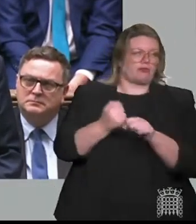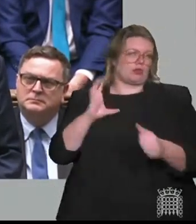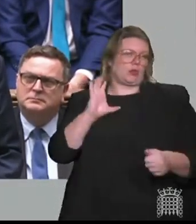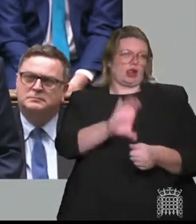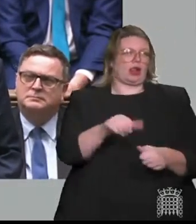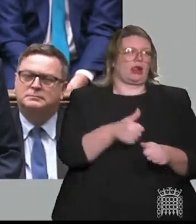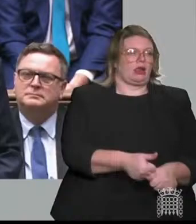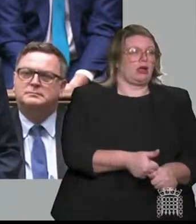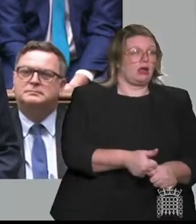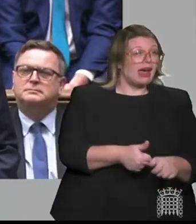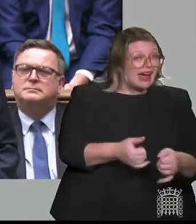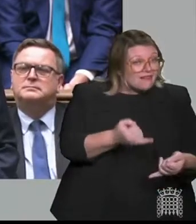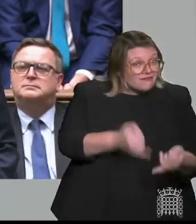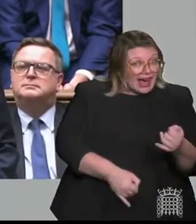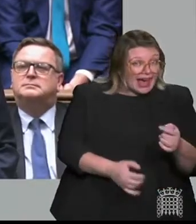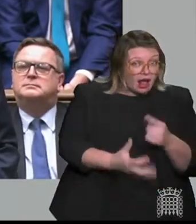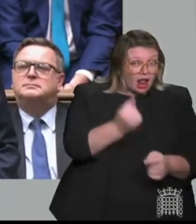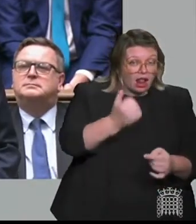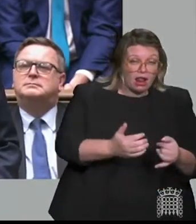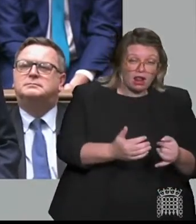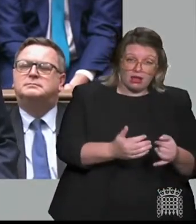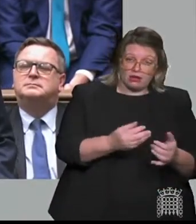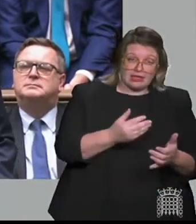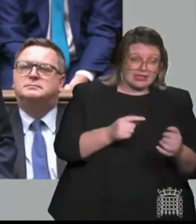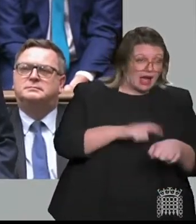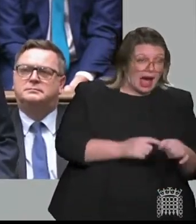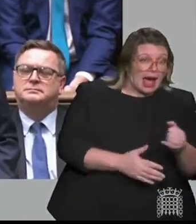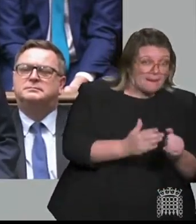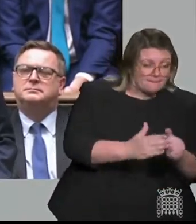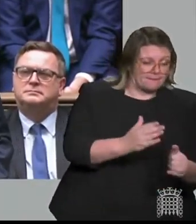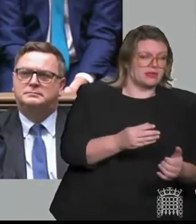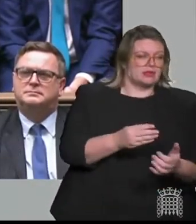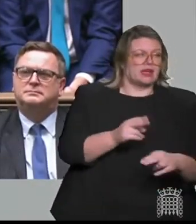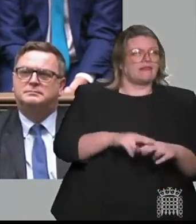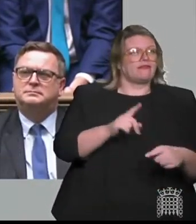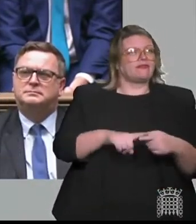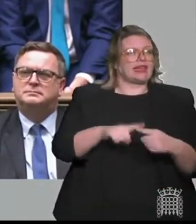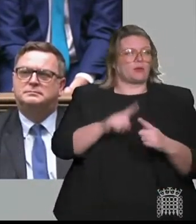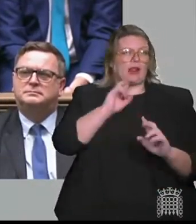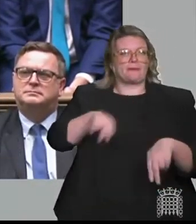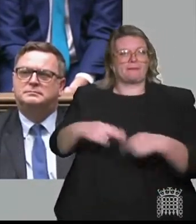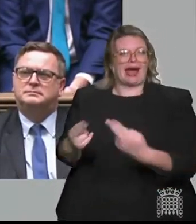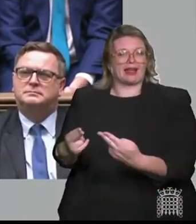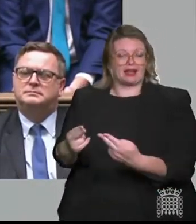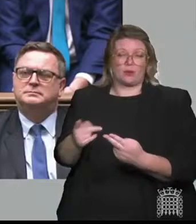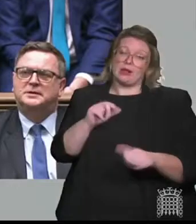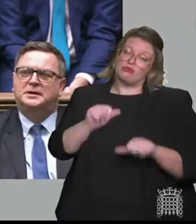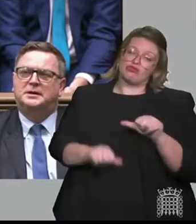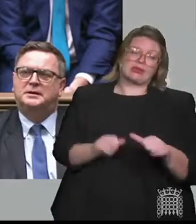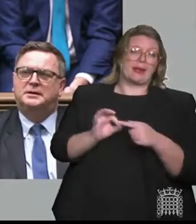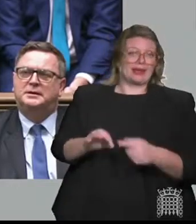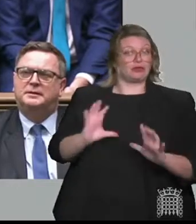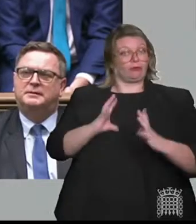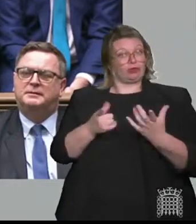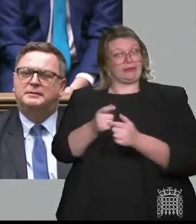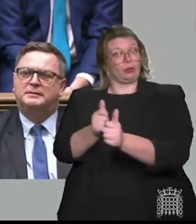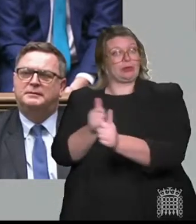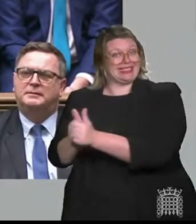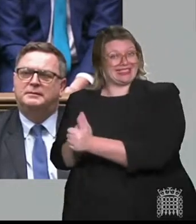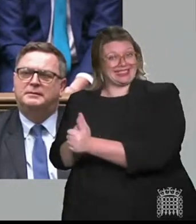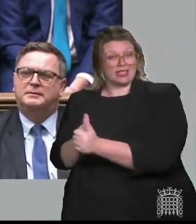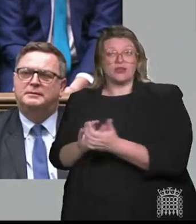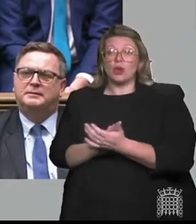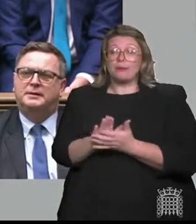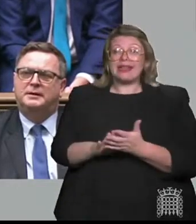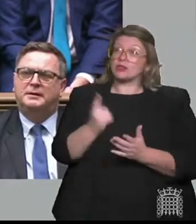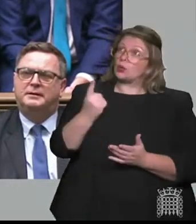fail, fees will be refunded automatically, with the application being processed free of charge. A prompt service or your